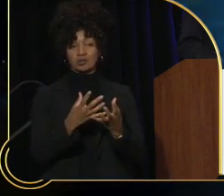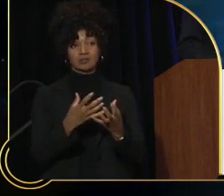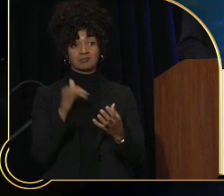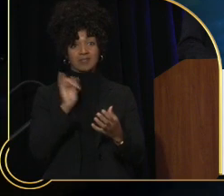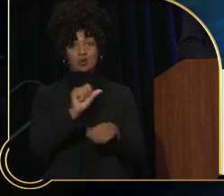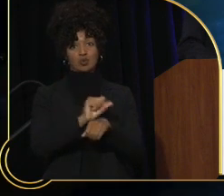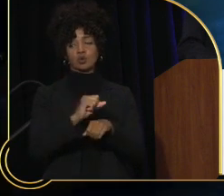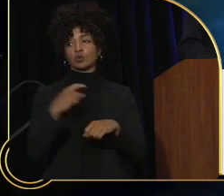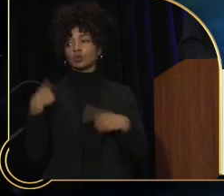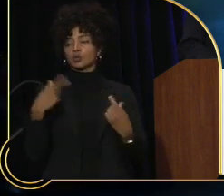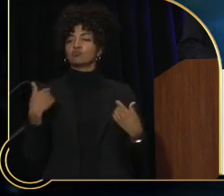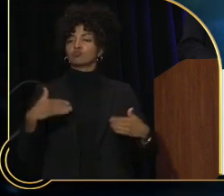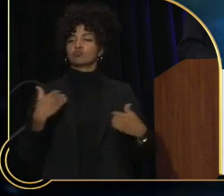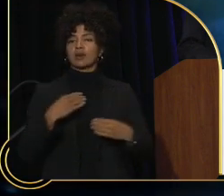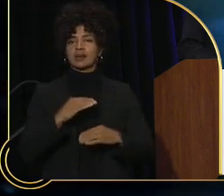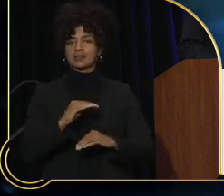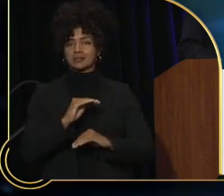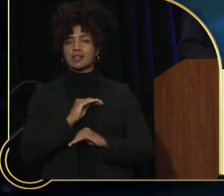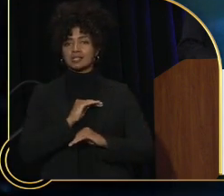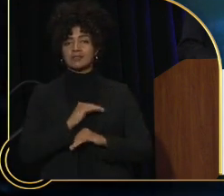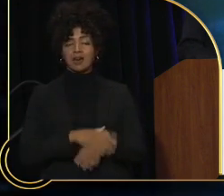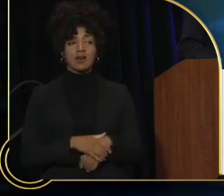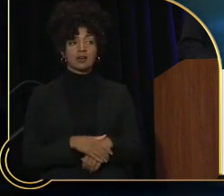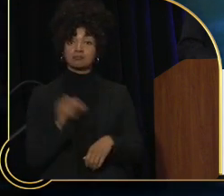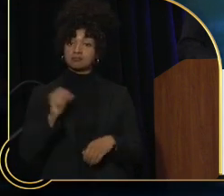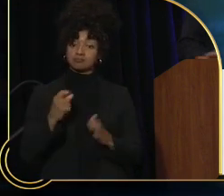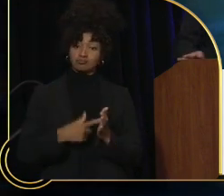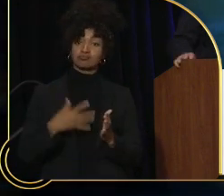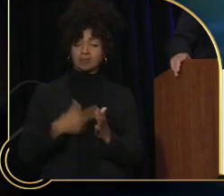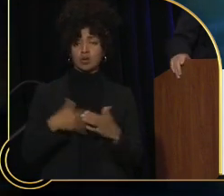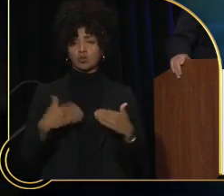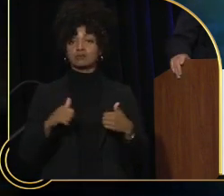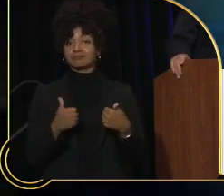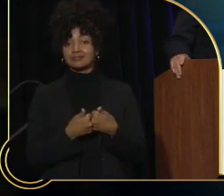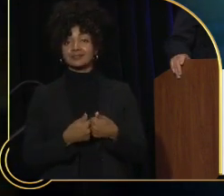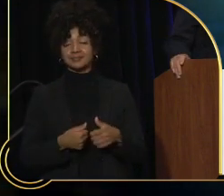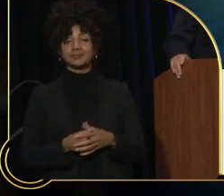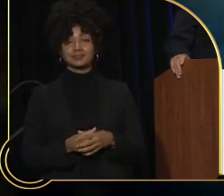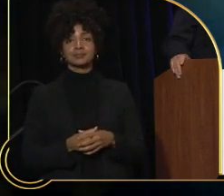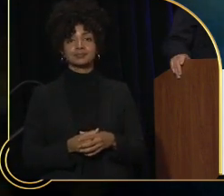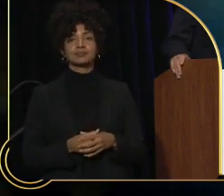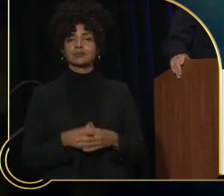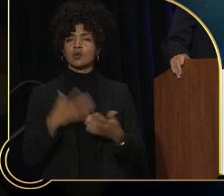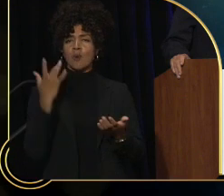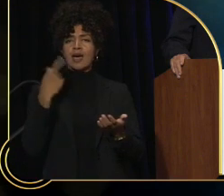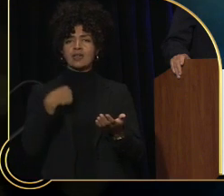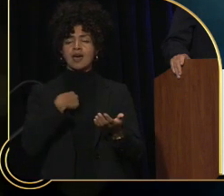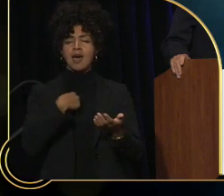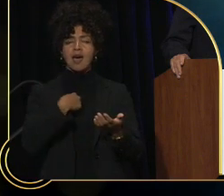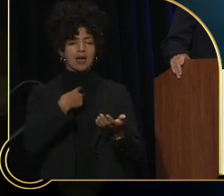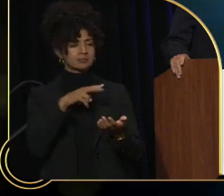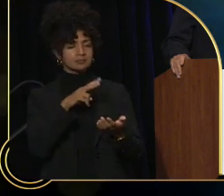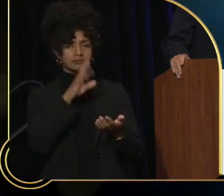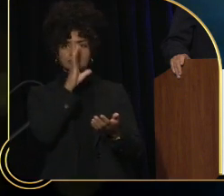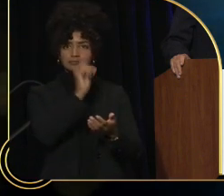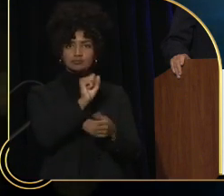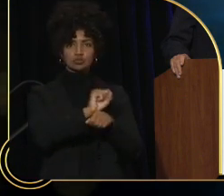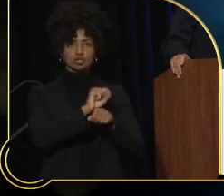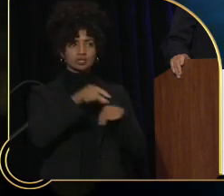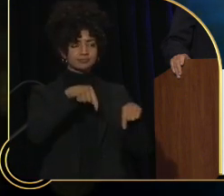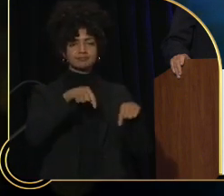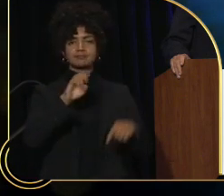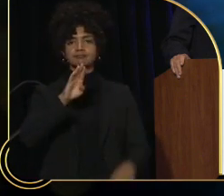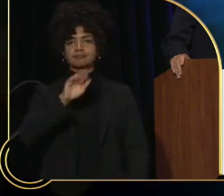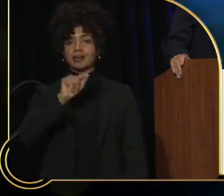satisfying, and at times challenging. What attracted me to the Bazelon Center was, as